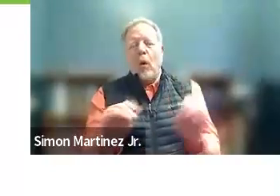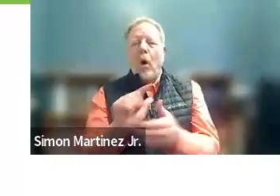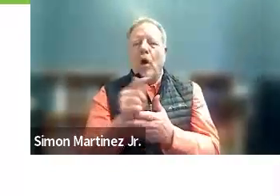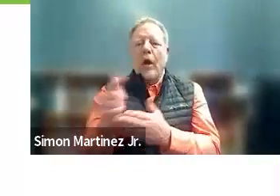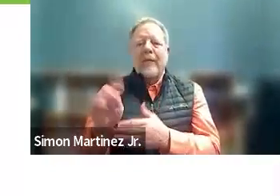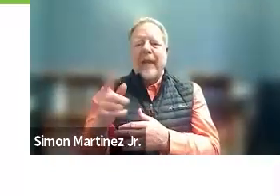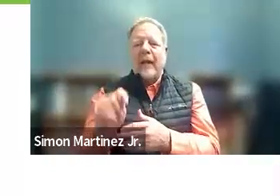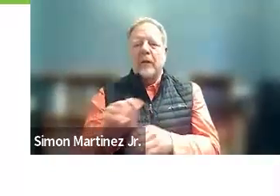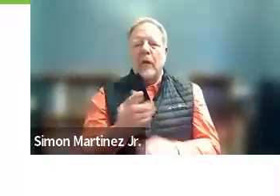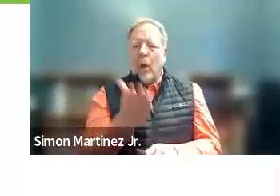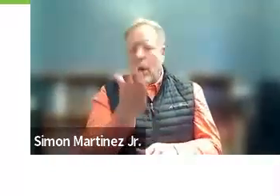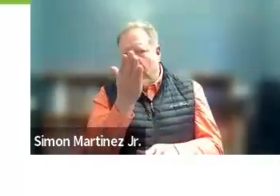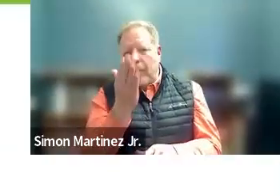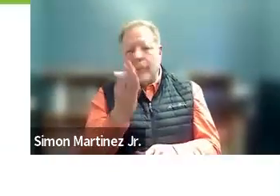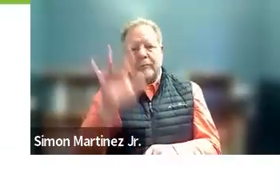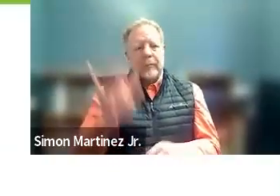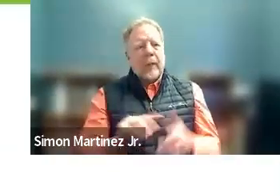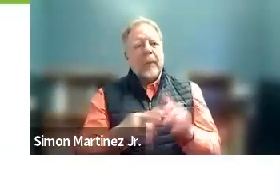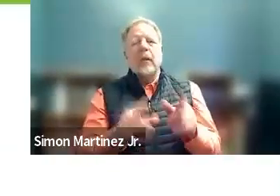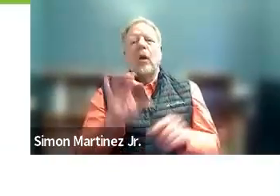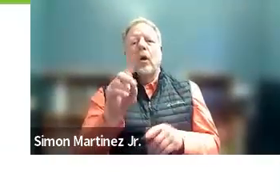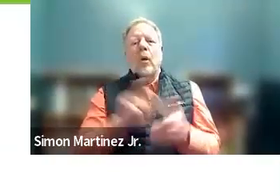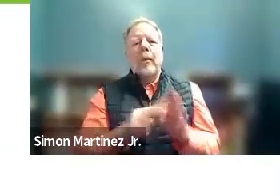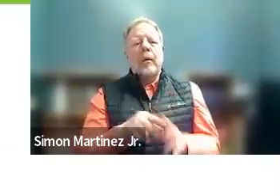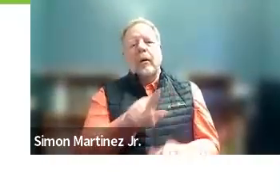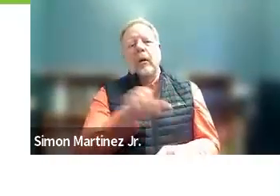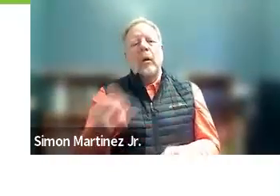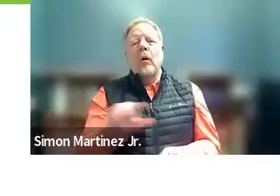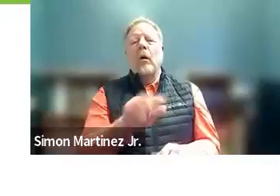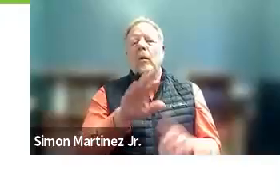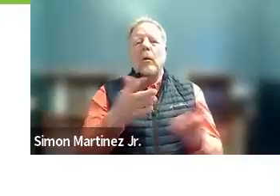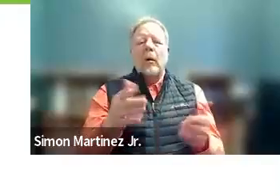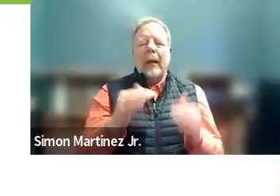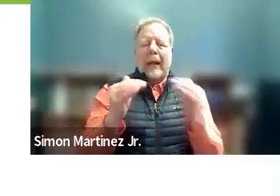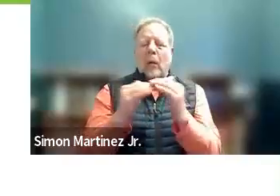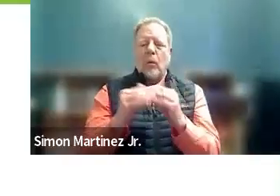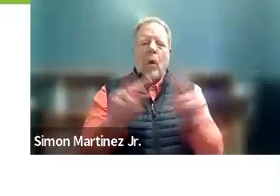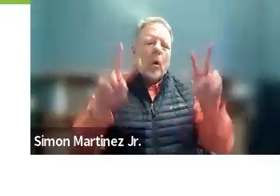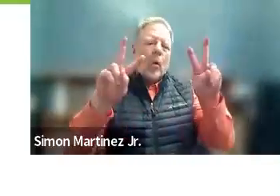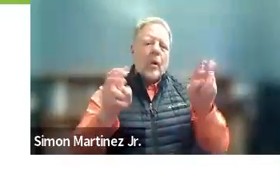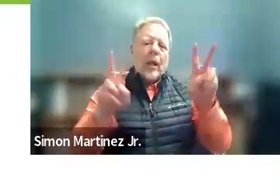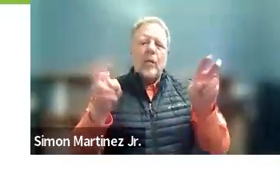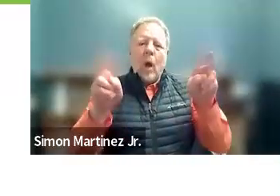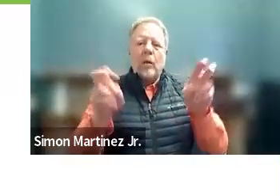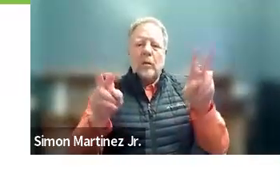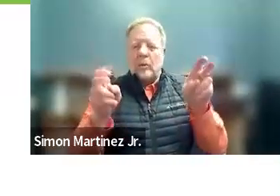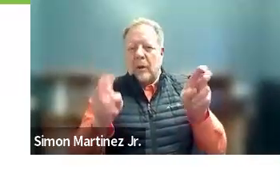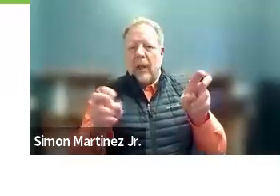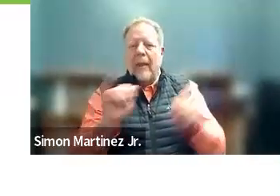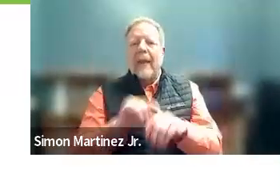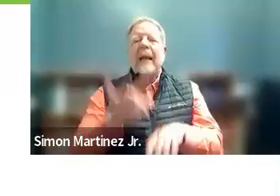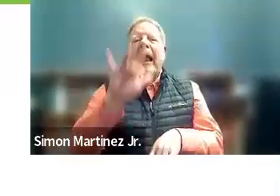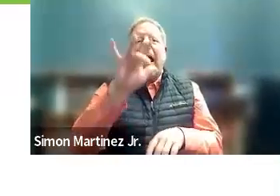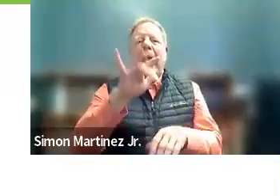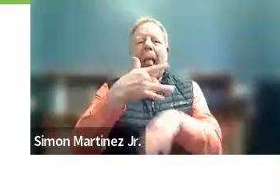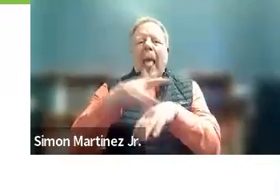alternative text, and that's expressed in the code where it says alt equals quotation mark. That's an empty